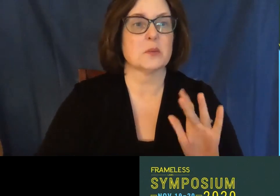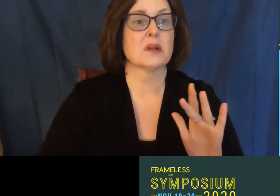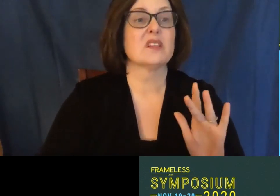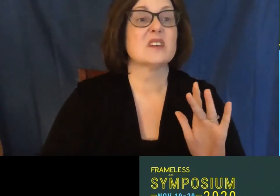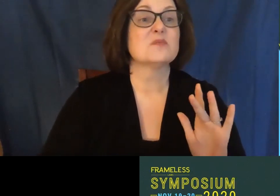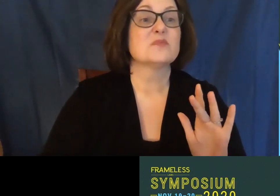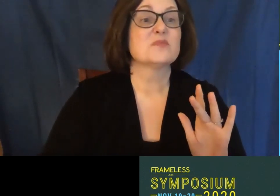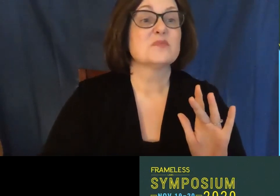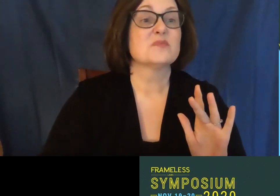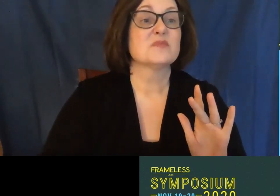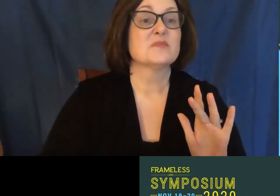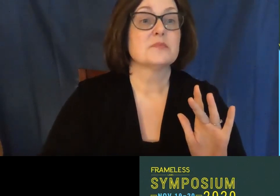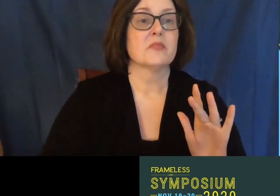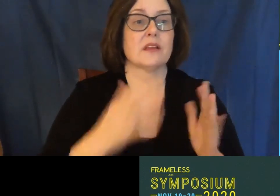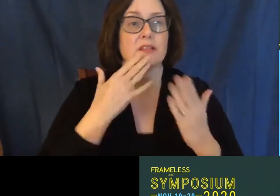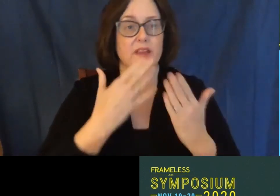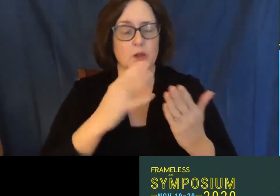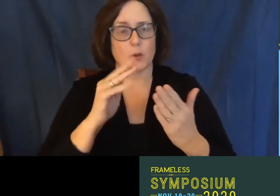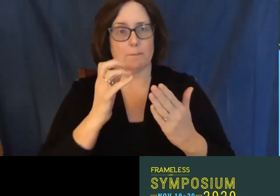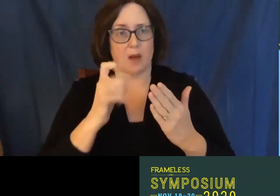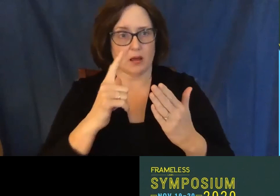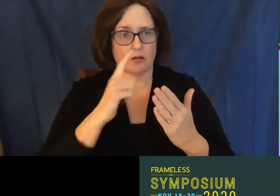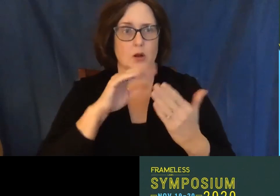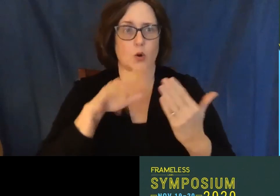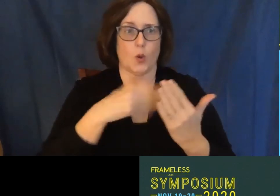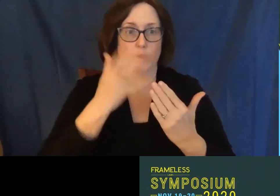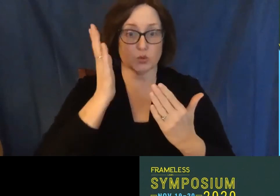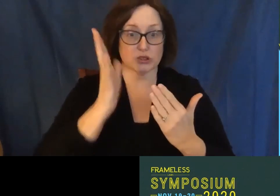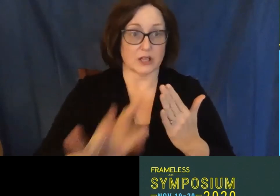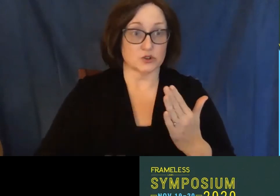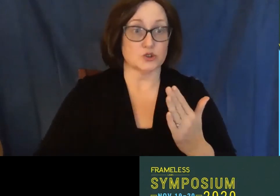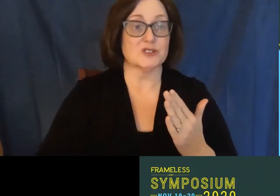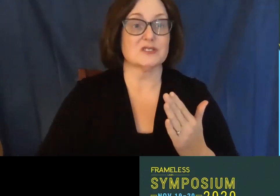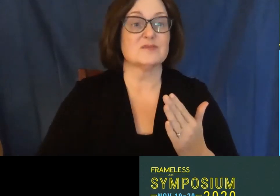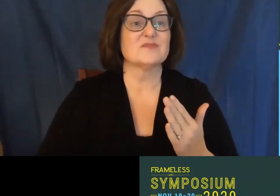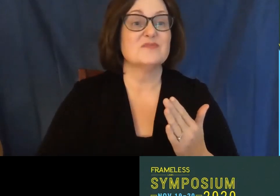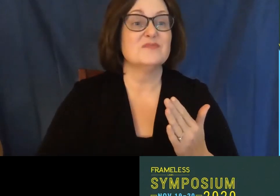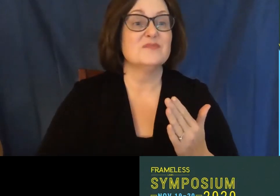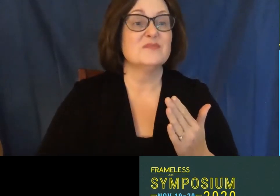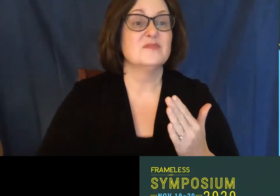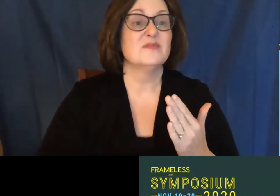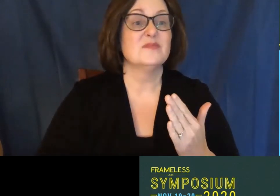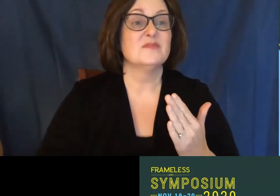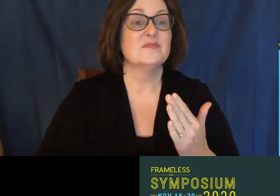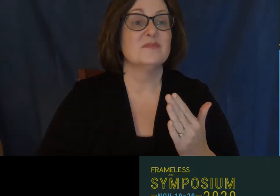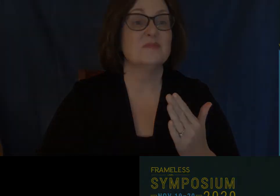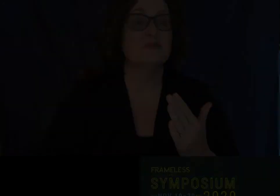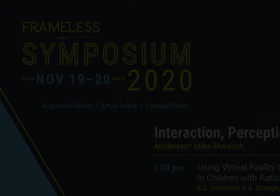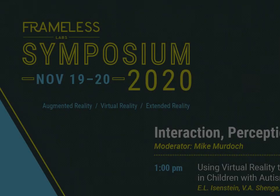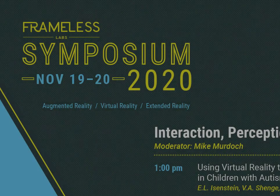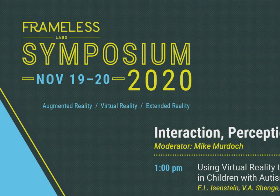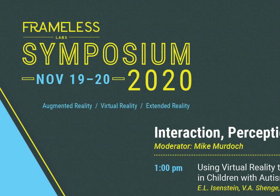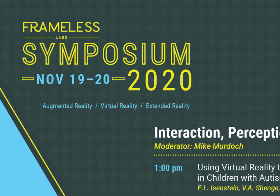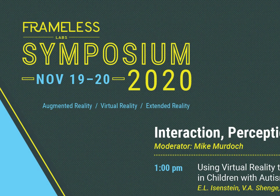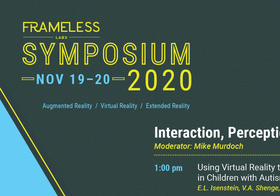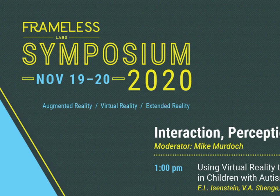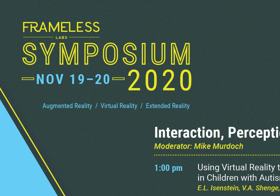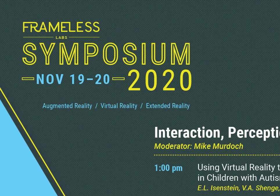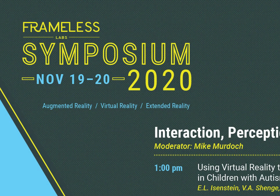an amazing session, and look forward to seeing you all in Hubs. Agreed. Thanks, everyone. See you in Hubs.